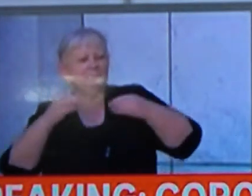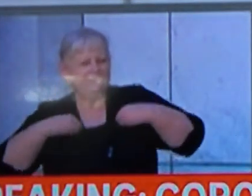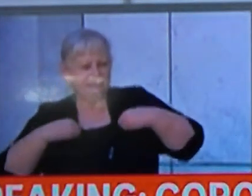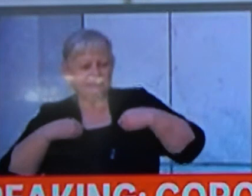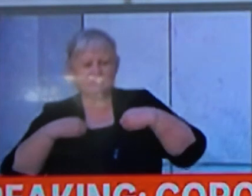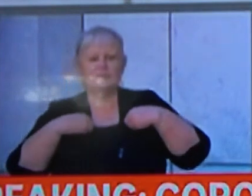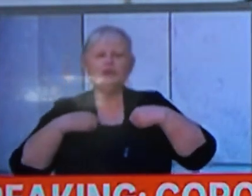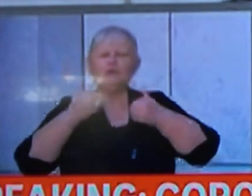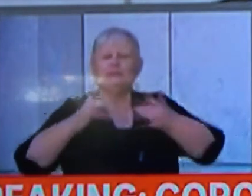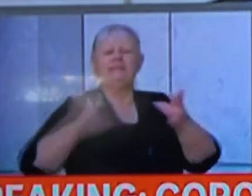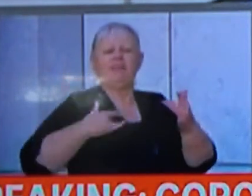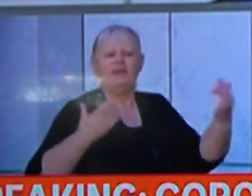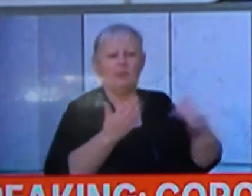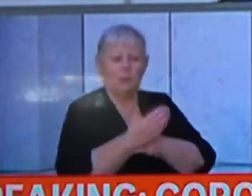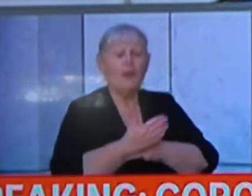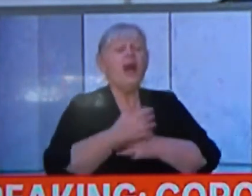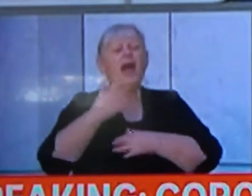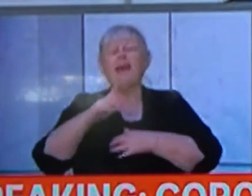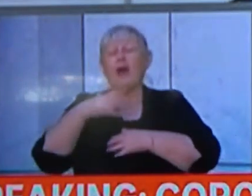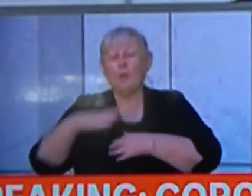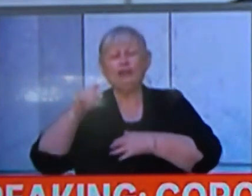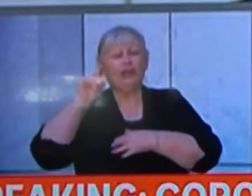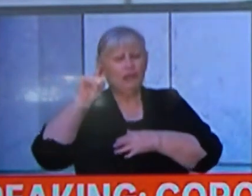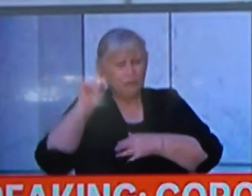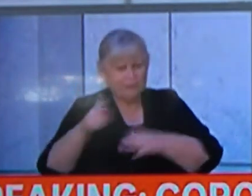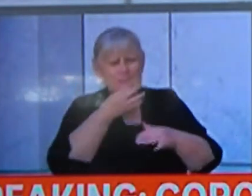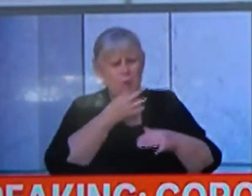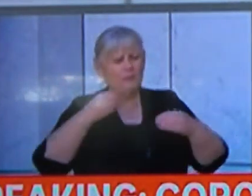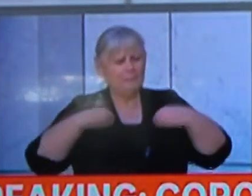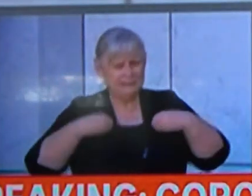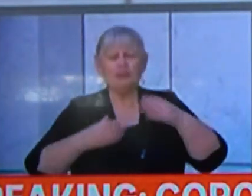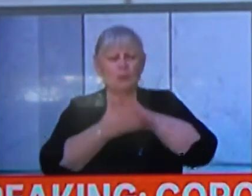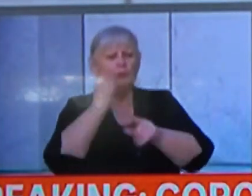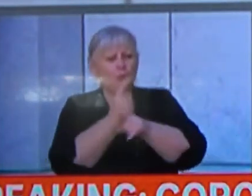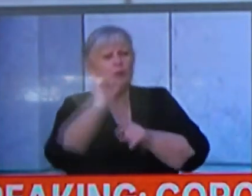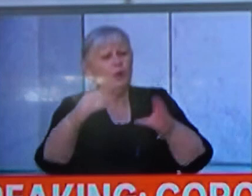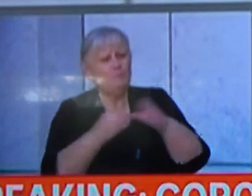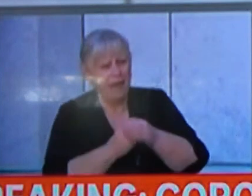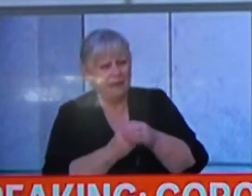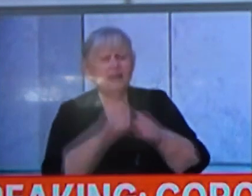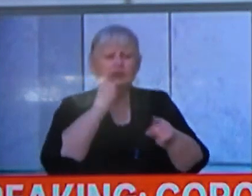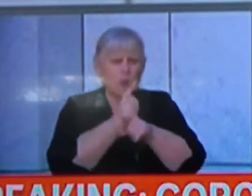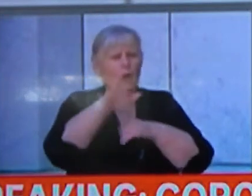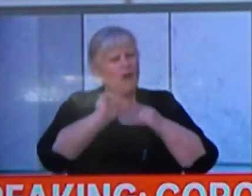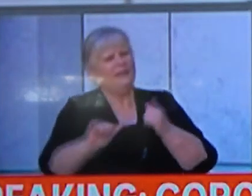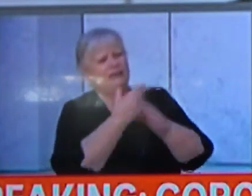urge small businesses to go and talk to their bank about these new opportunities that are